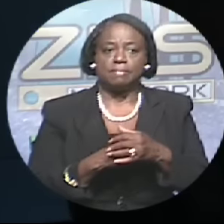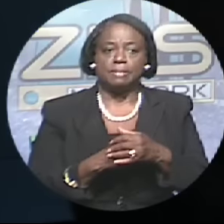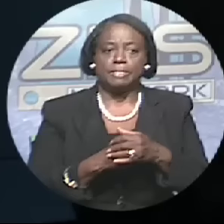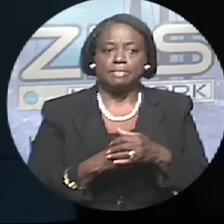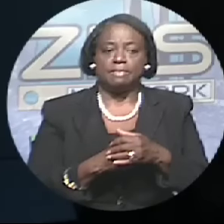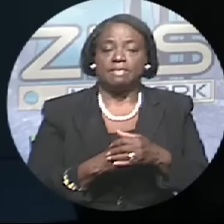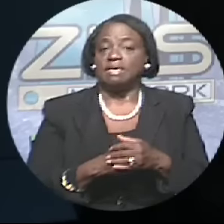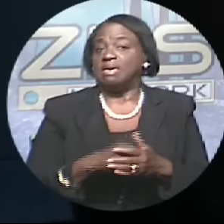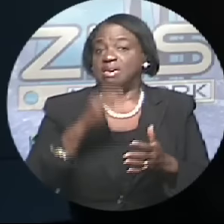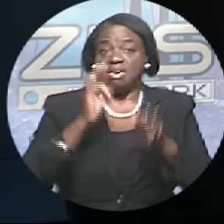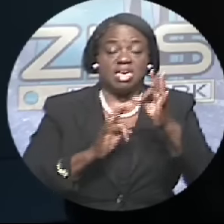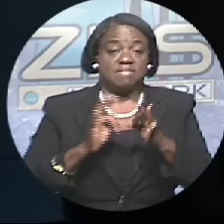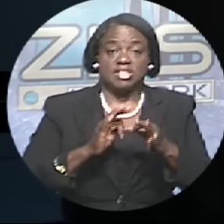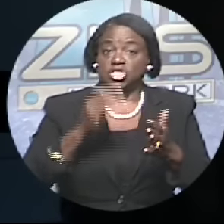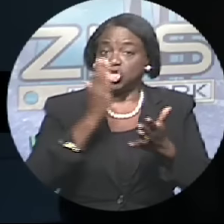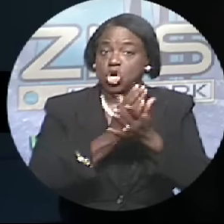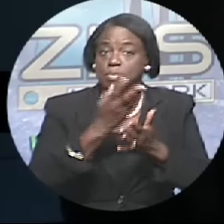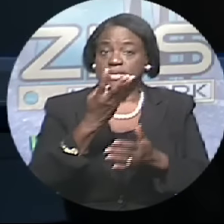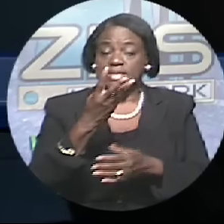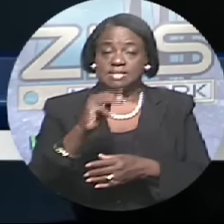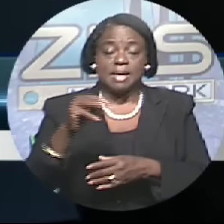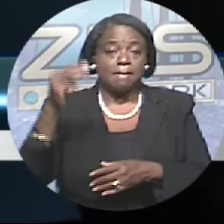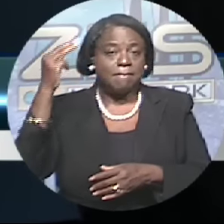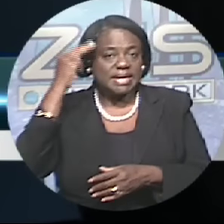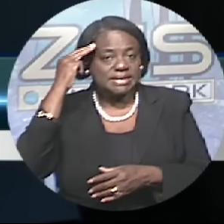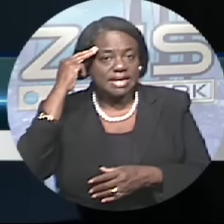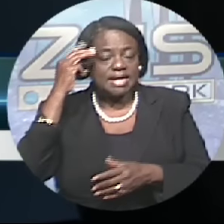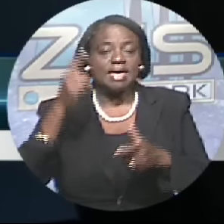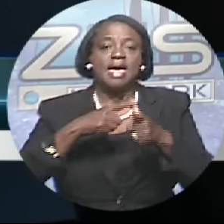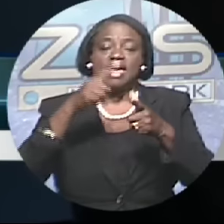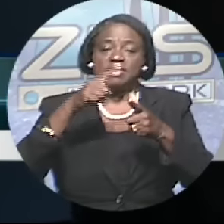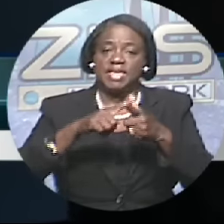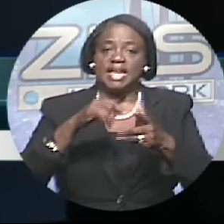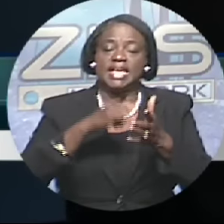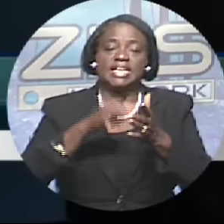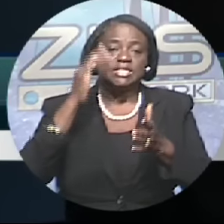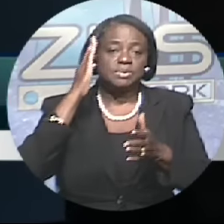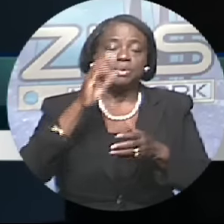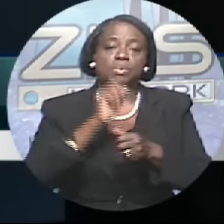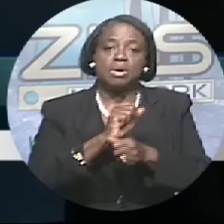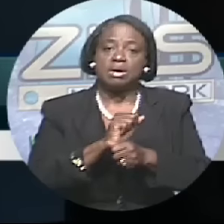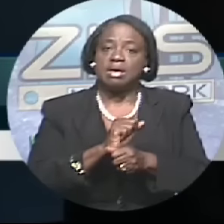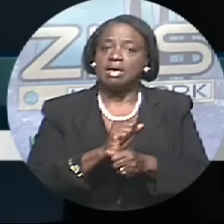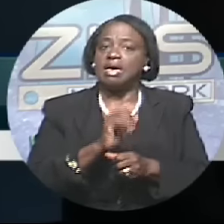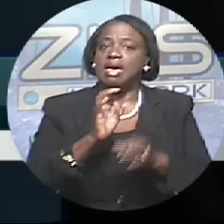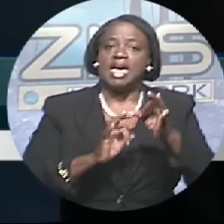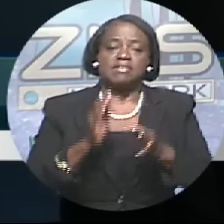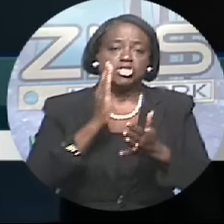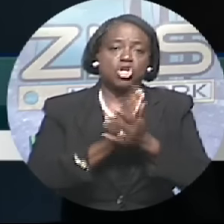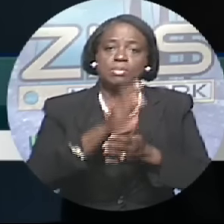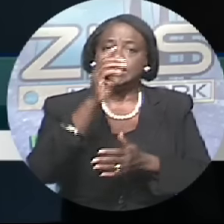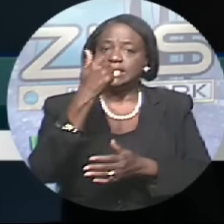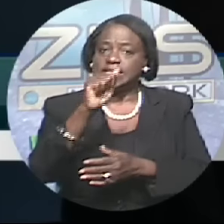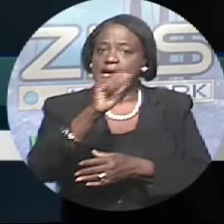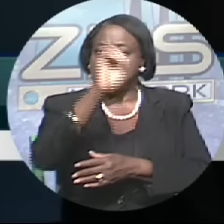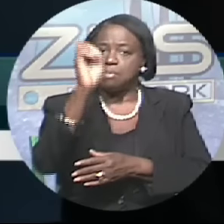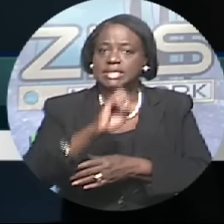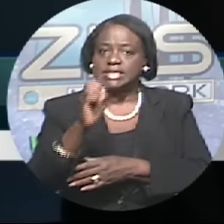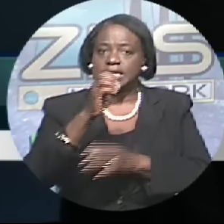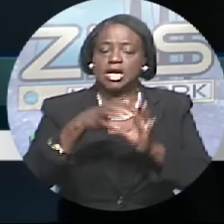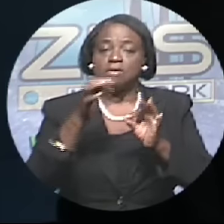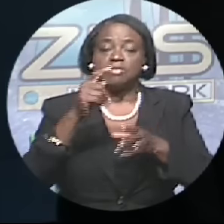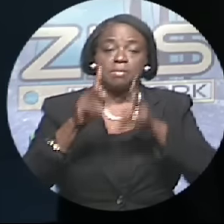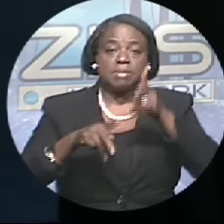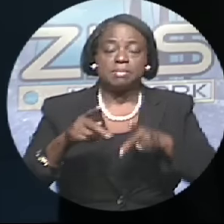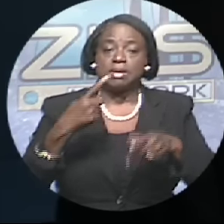it deters them mentally, then it would have worked. If it deters 10% of the people who come, that's 10% fewer